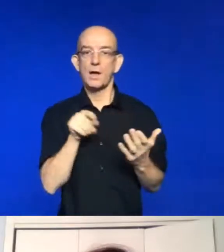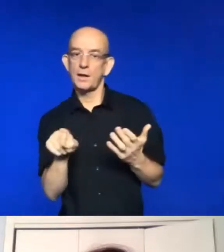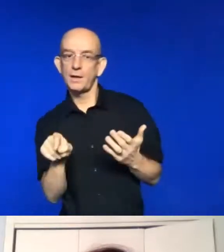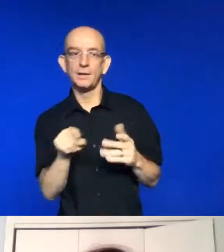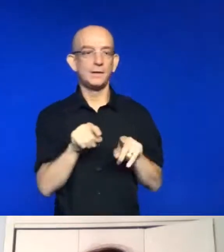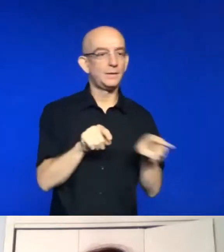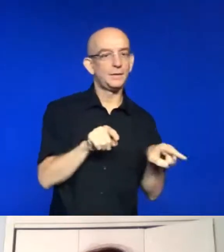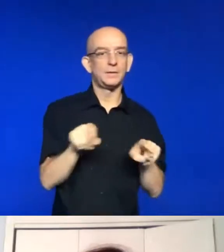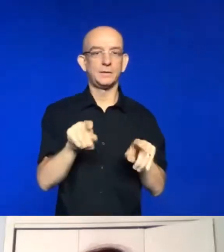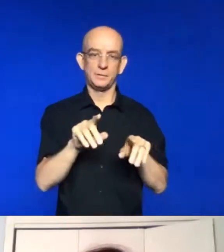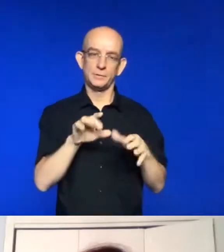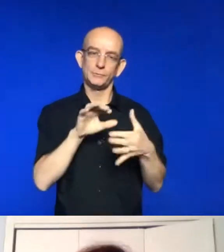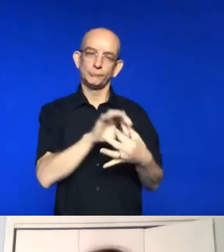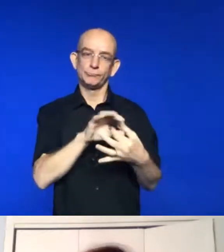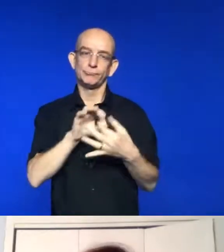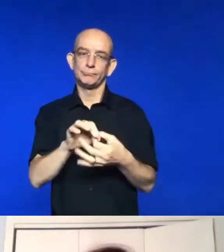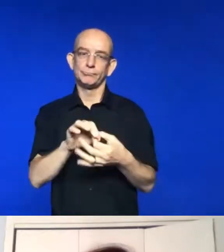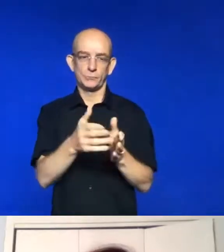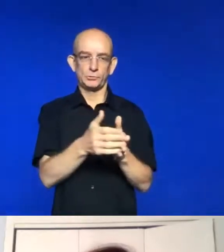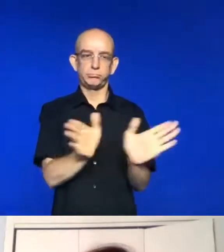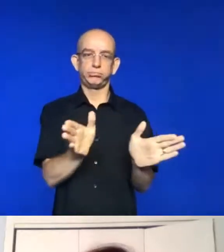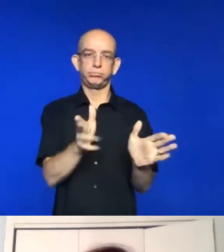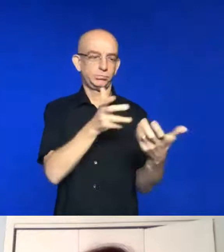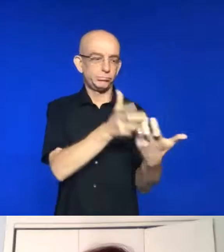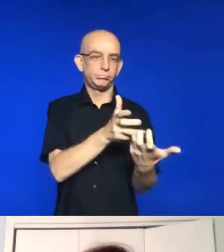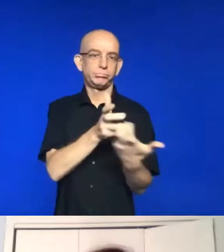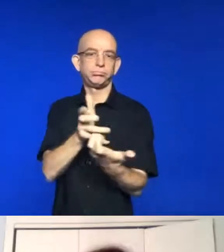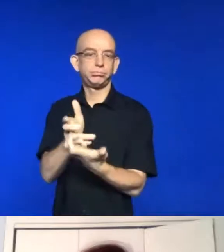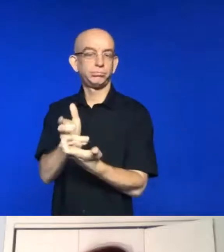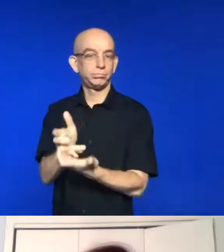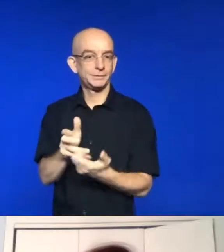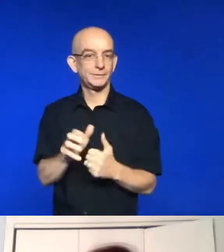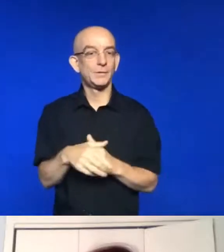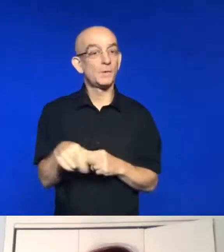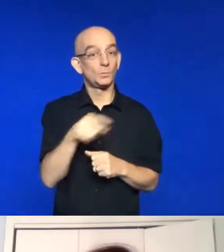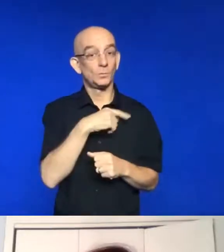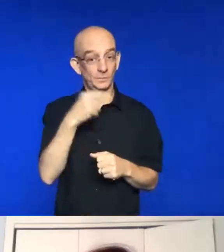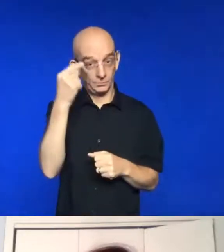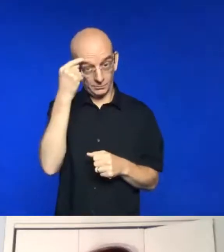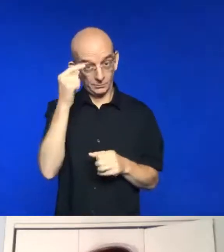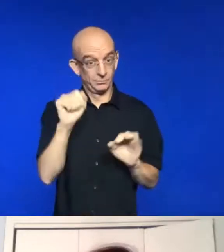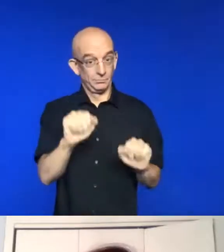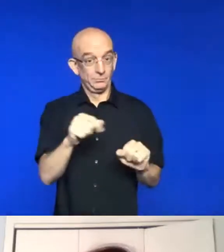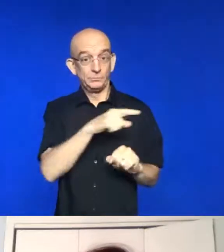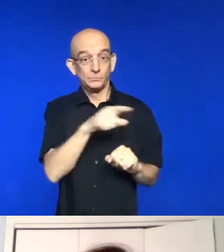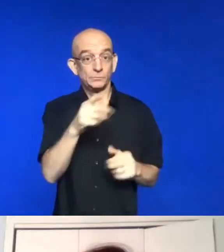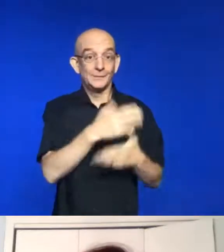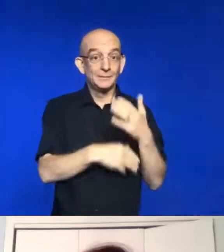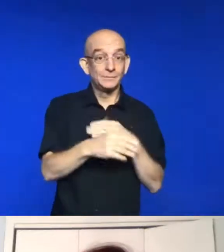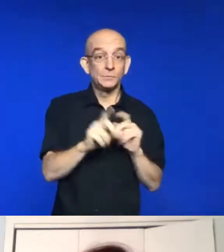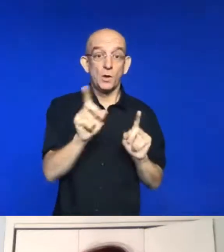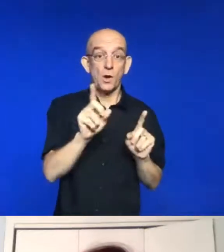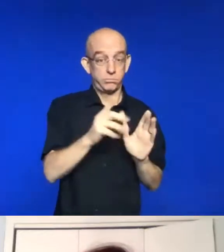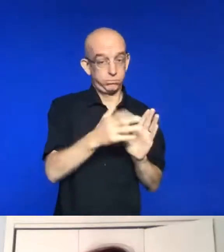it's not just students with disabilities. It's everybody. We all have our own very specific preferences for how we